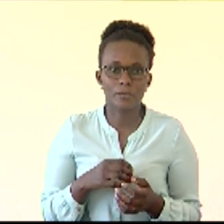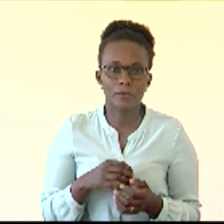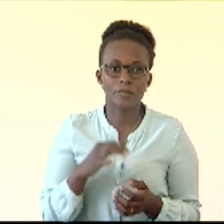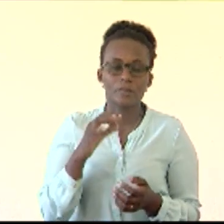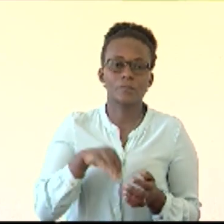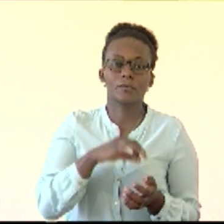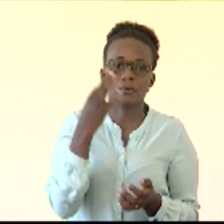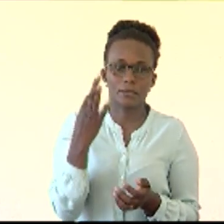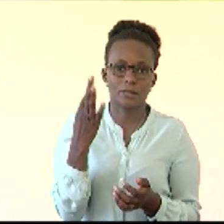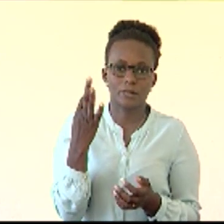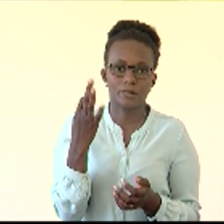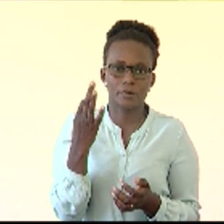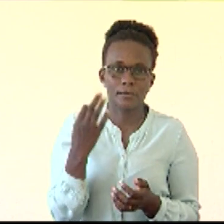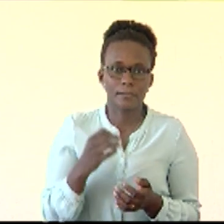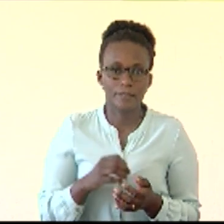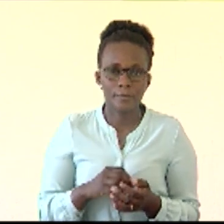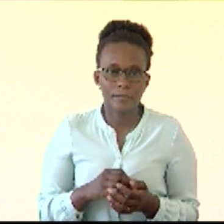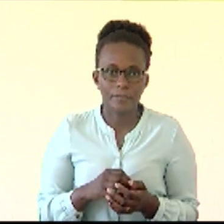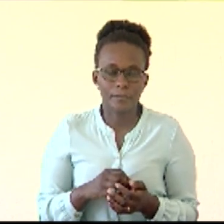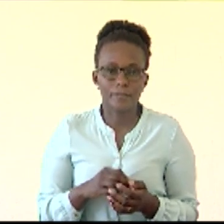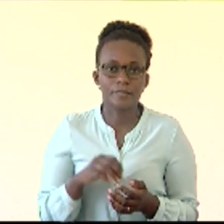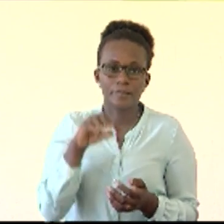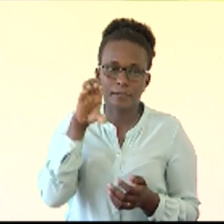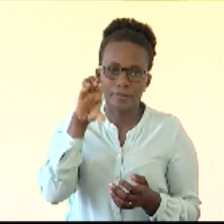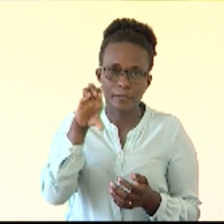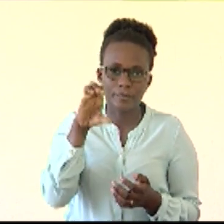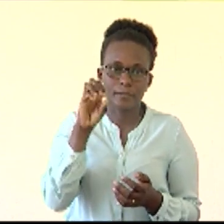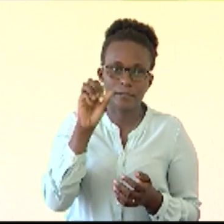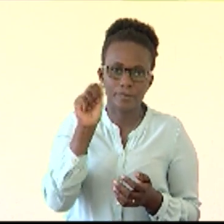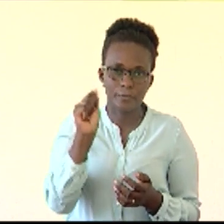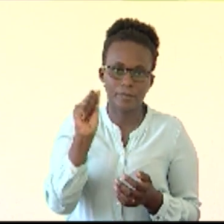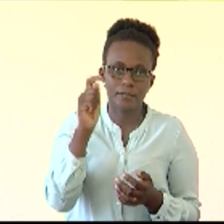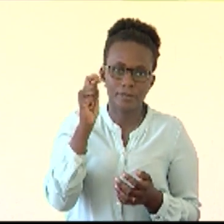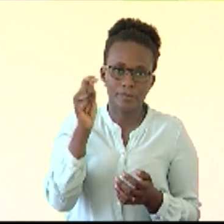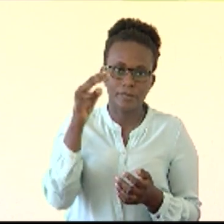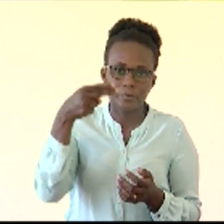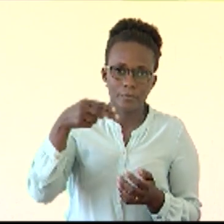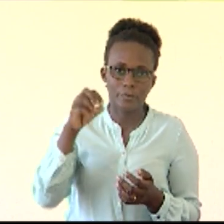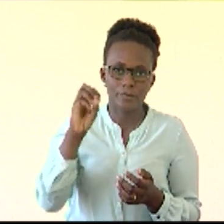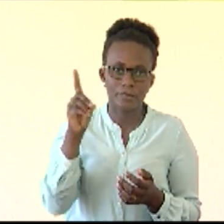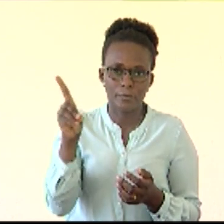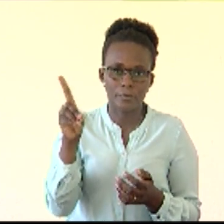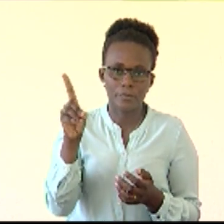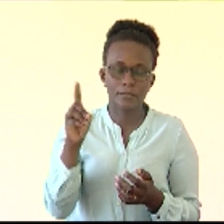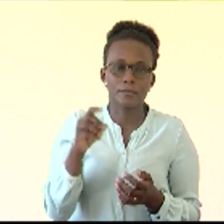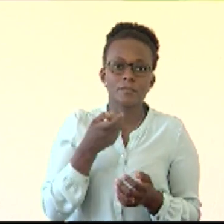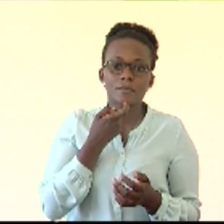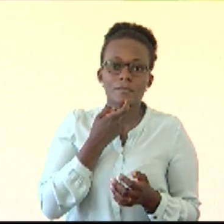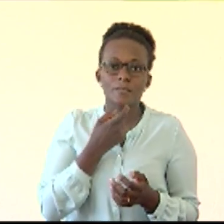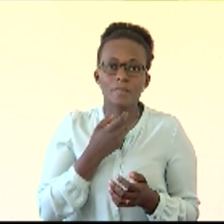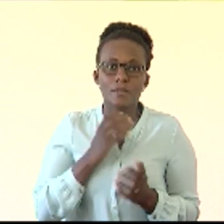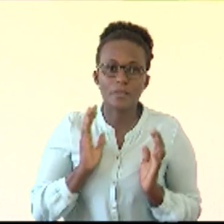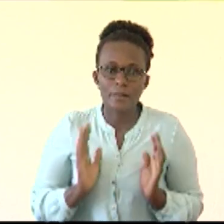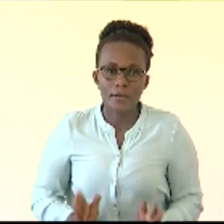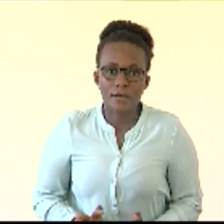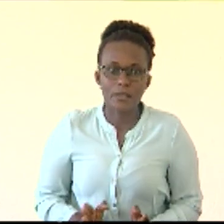3, the cathode is the object to be electroplated. So once the metal